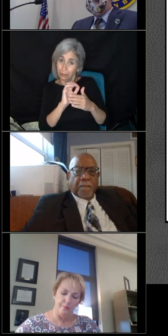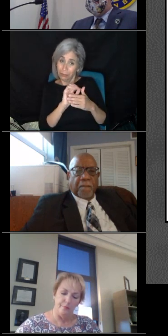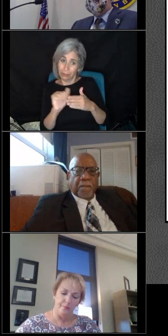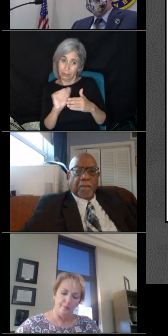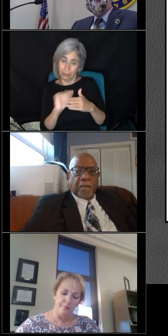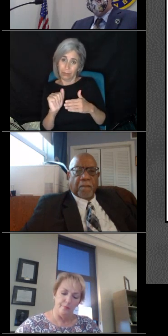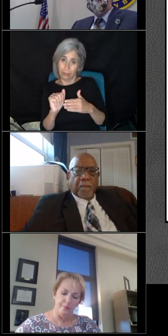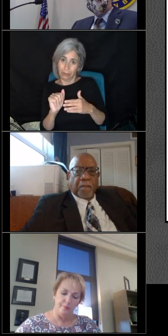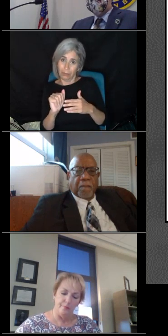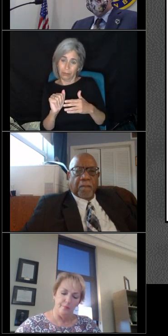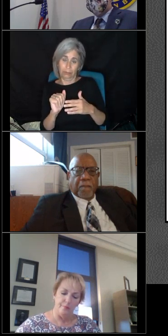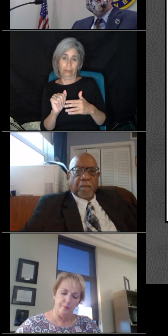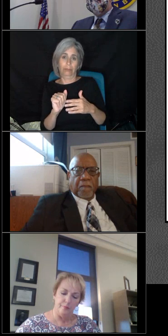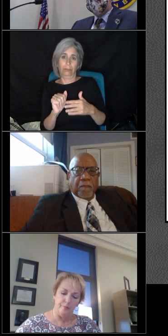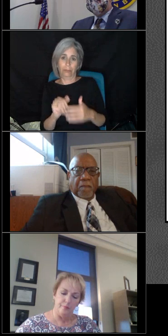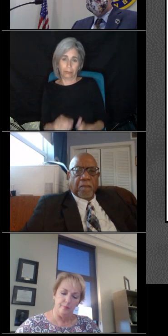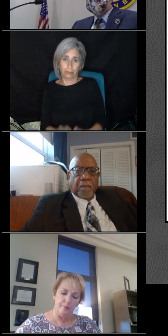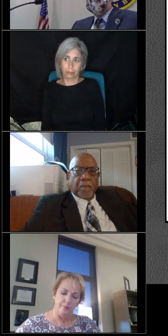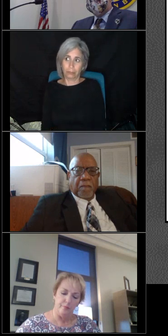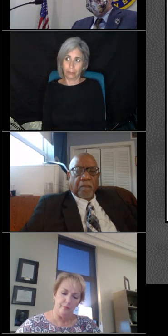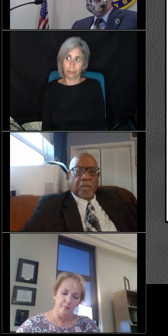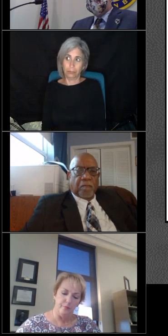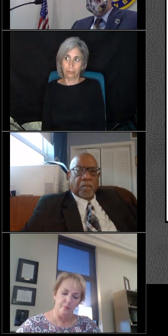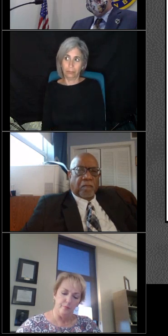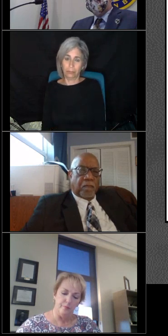That's decent.